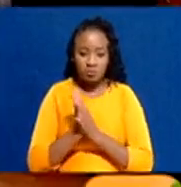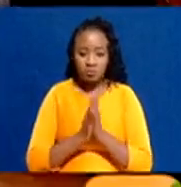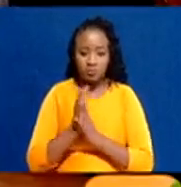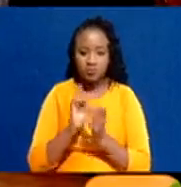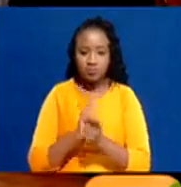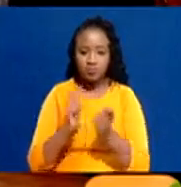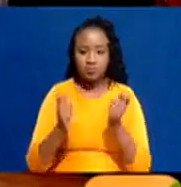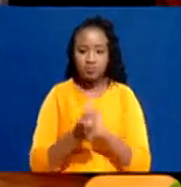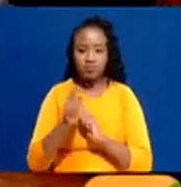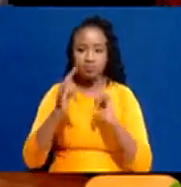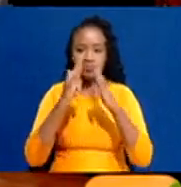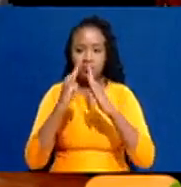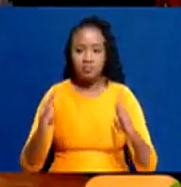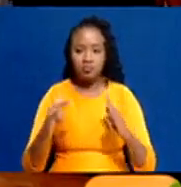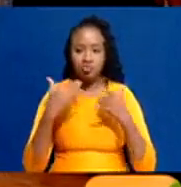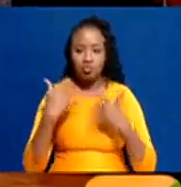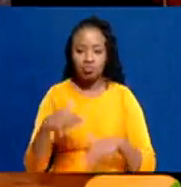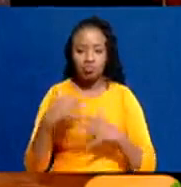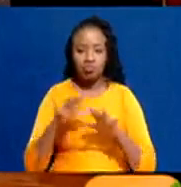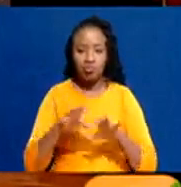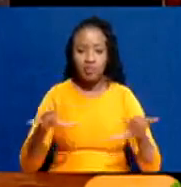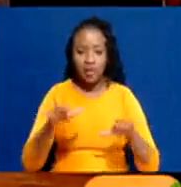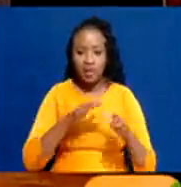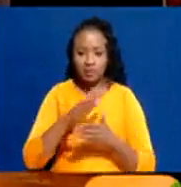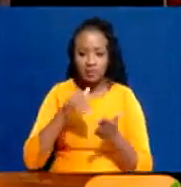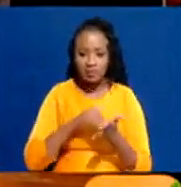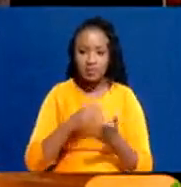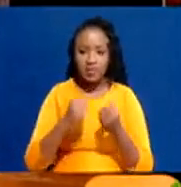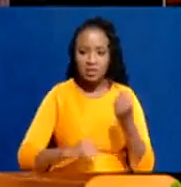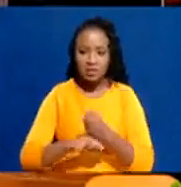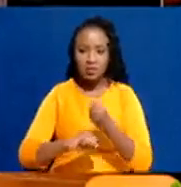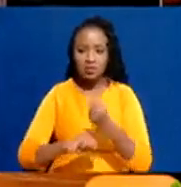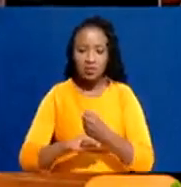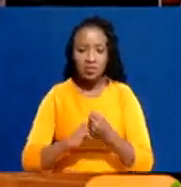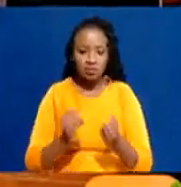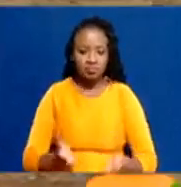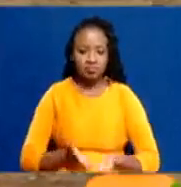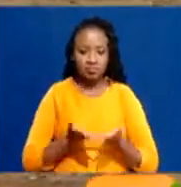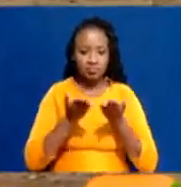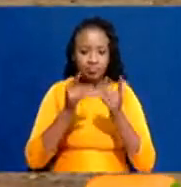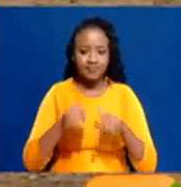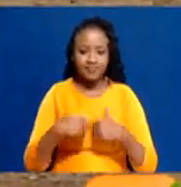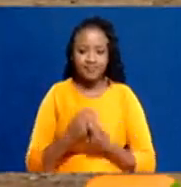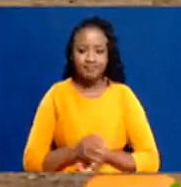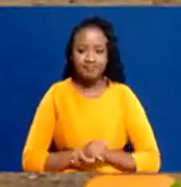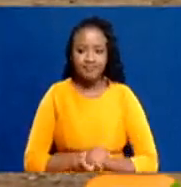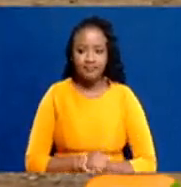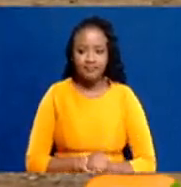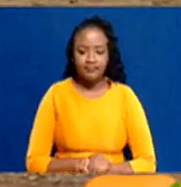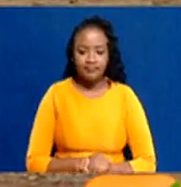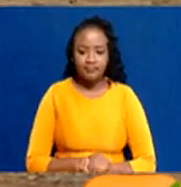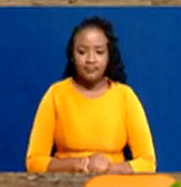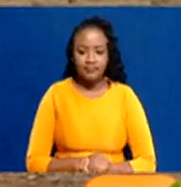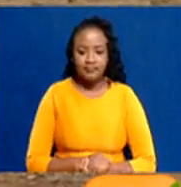refugee camp into a vibrant marketplace that can promote self-reliance for its inhabitants. It